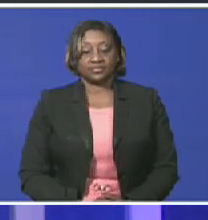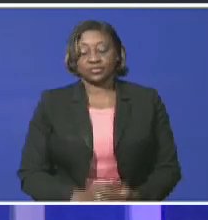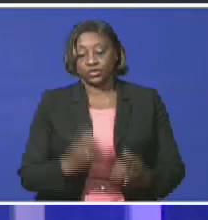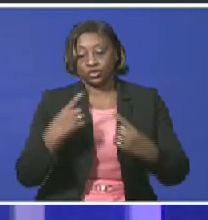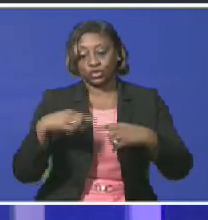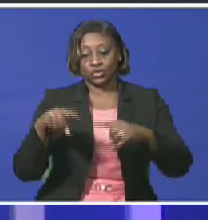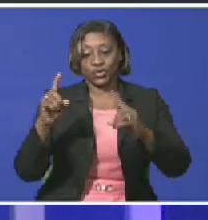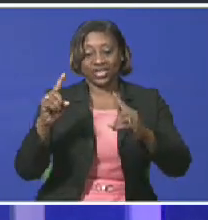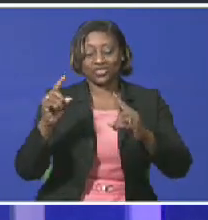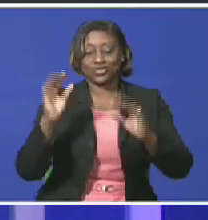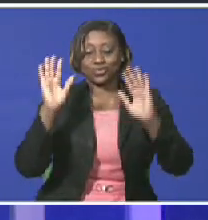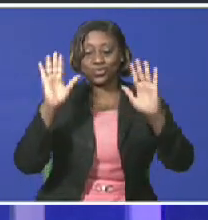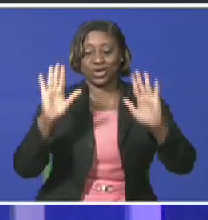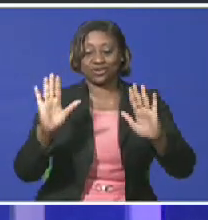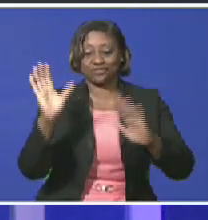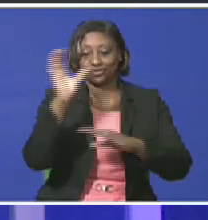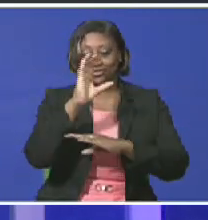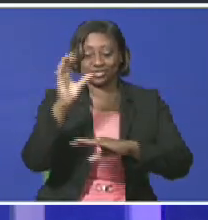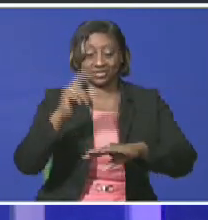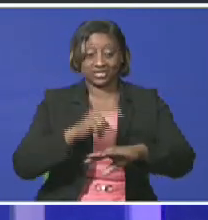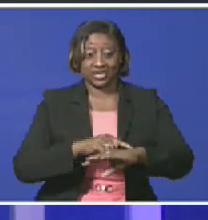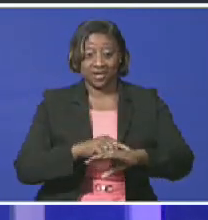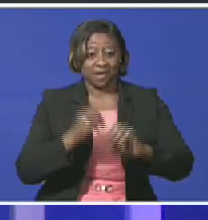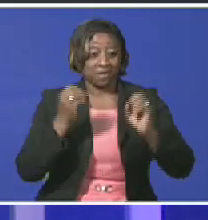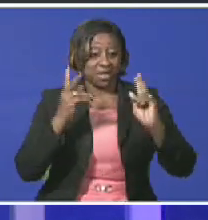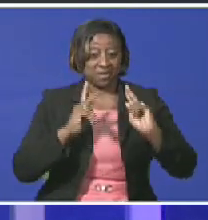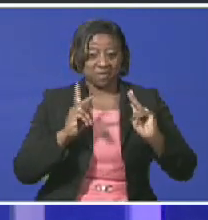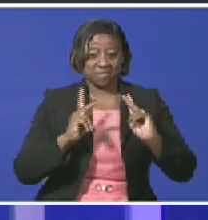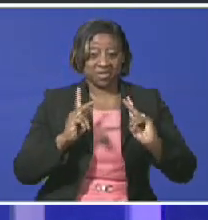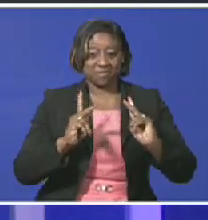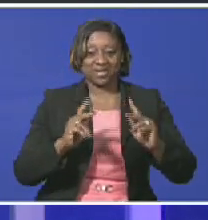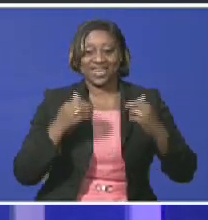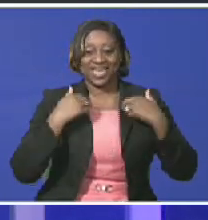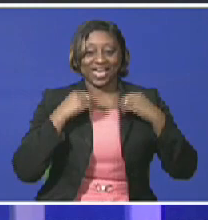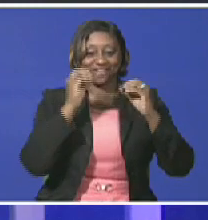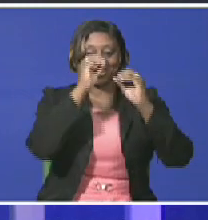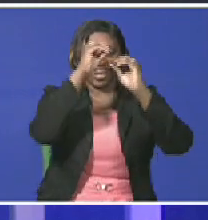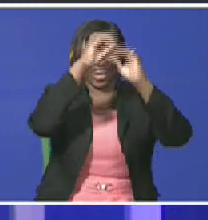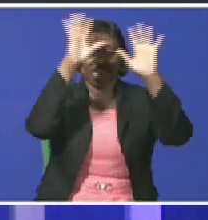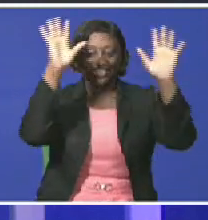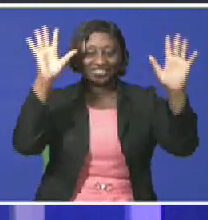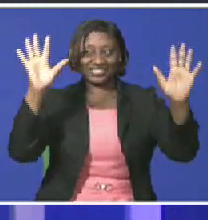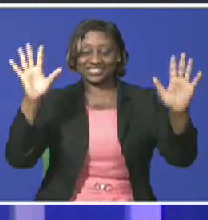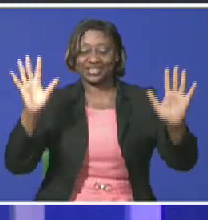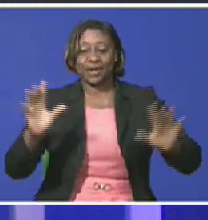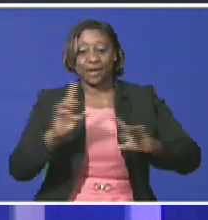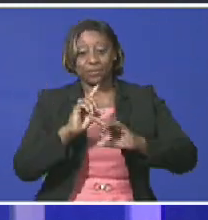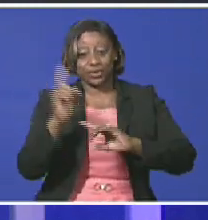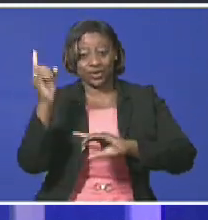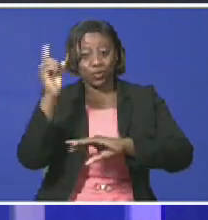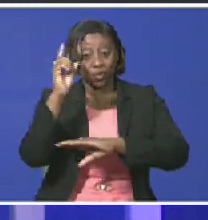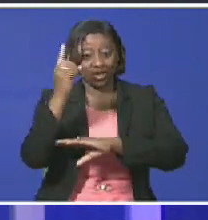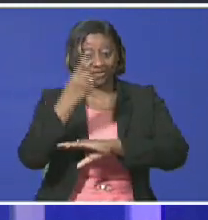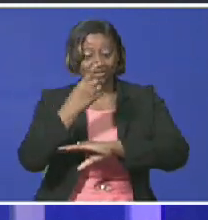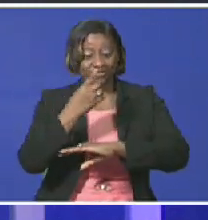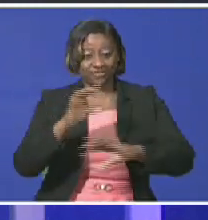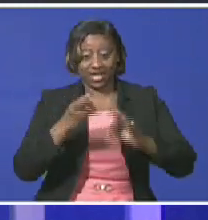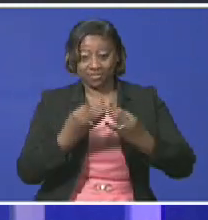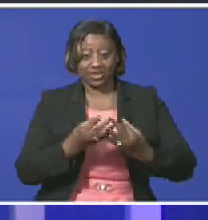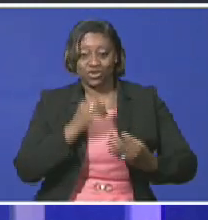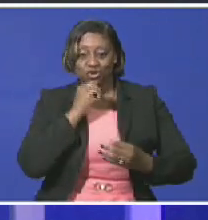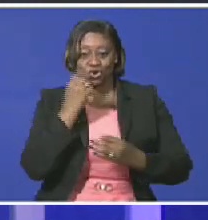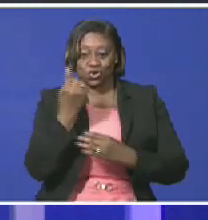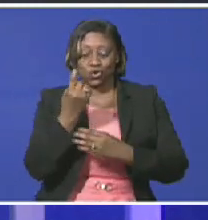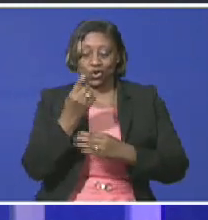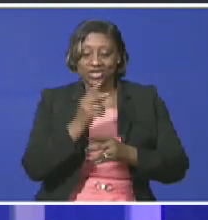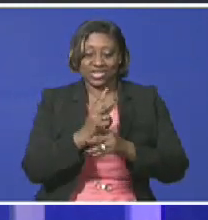During the Yuletide season, many homes are decked with lots of lights and other Christmas decor. We caught up with one family that has not only been keeping the